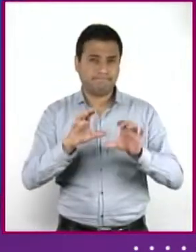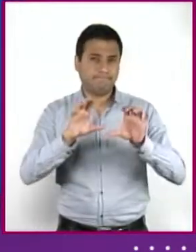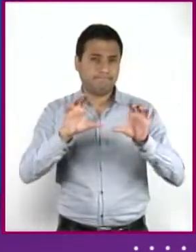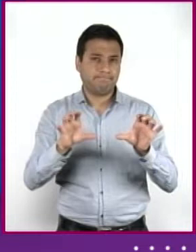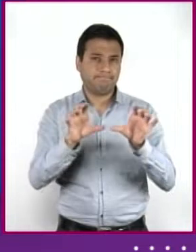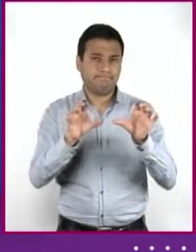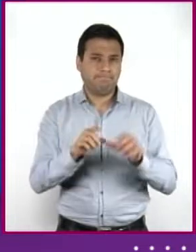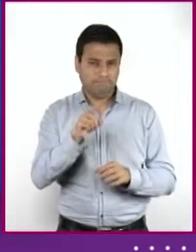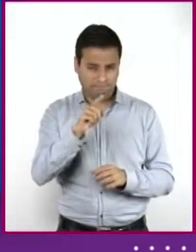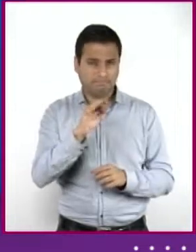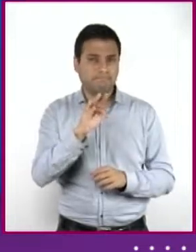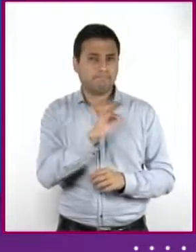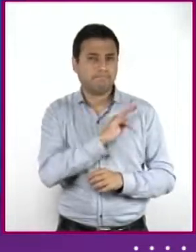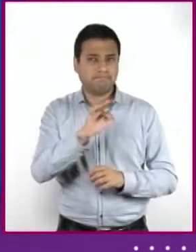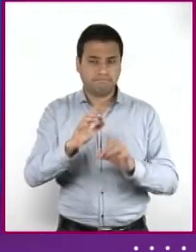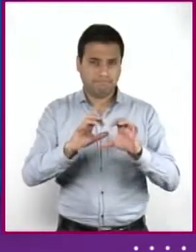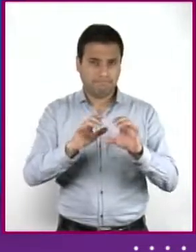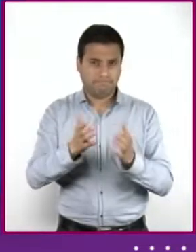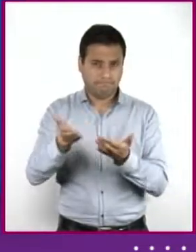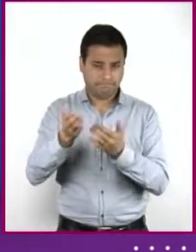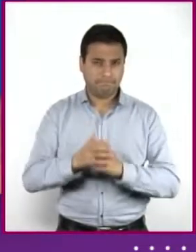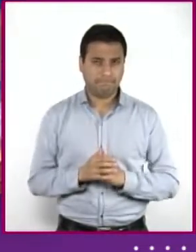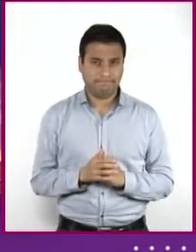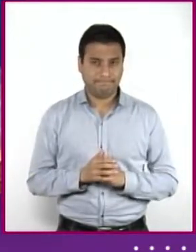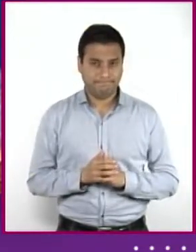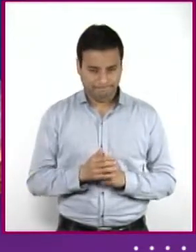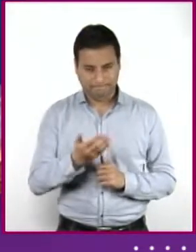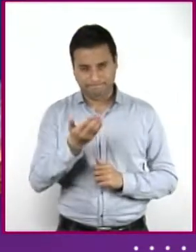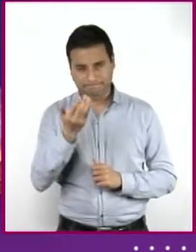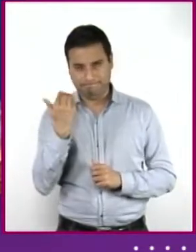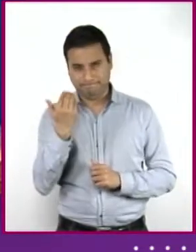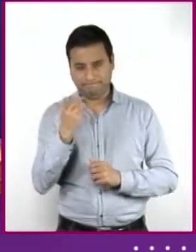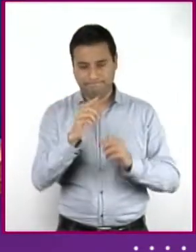Feel free to use them whenever you like. Follow me, please.